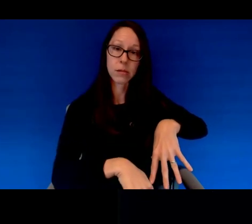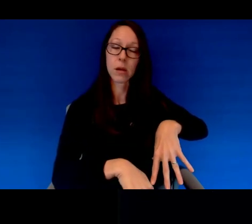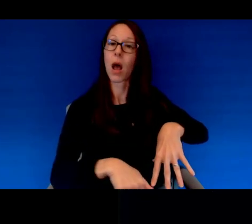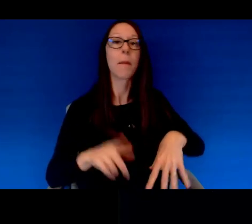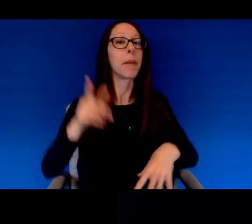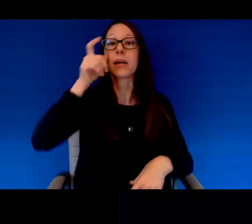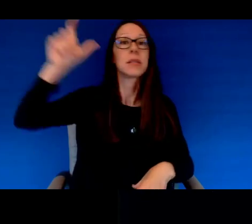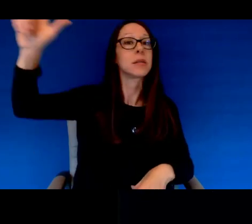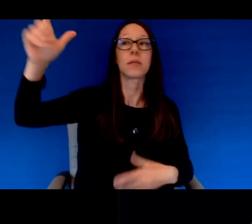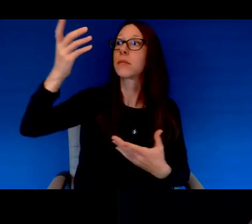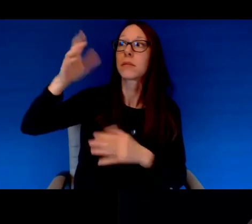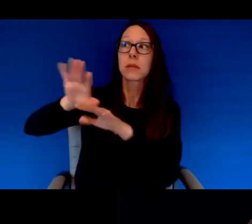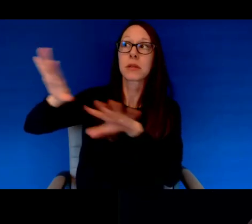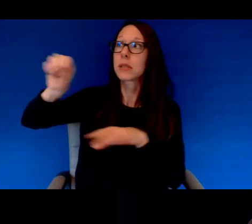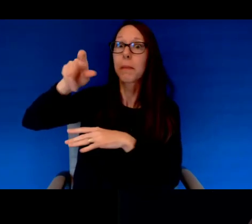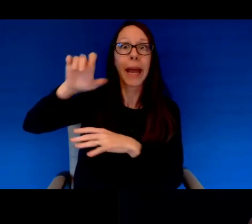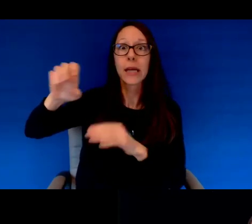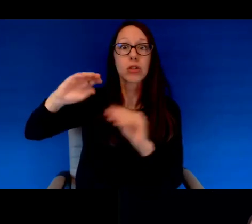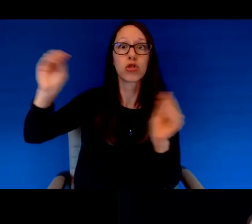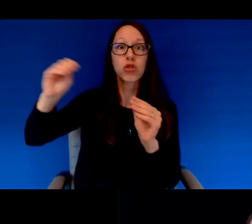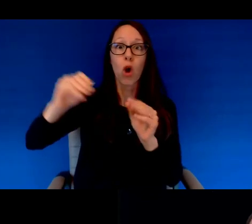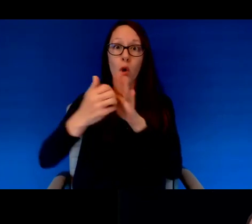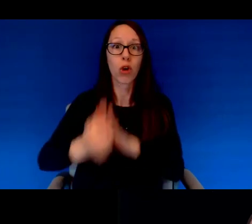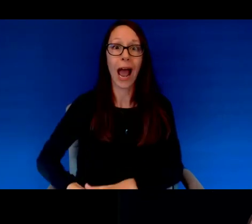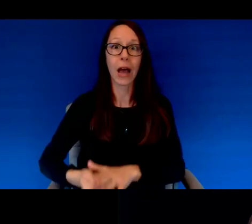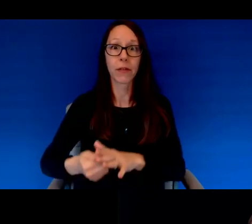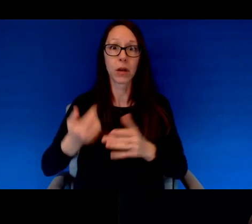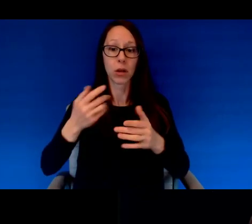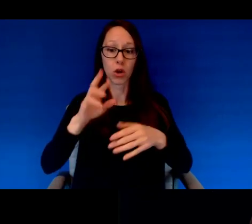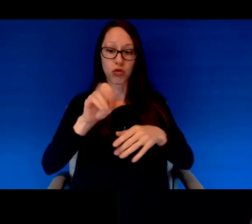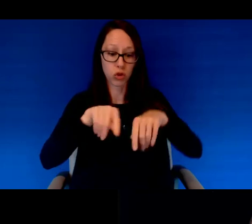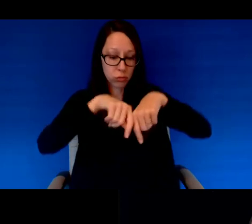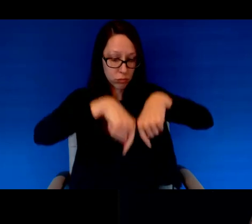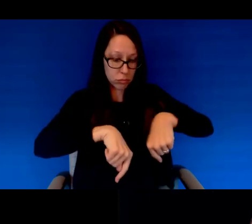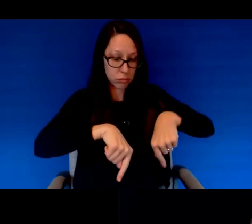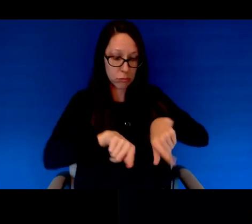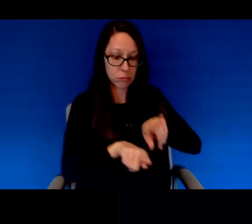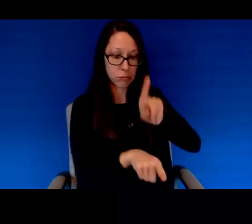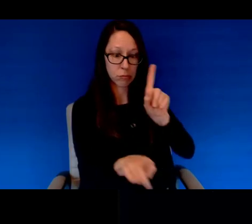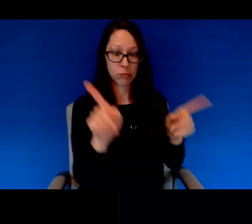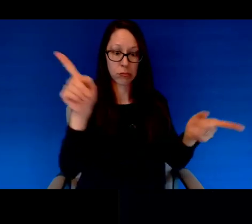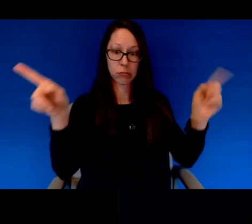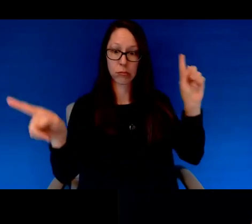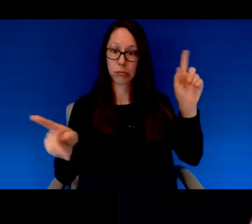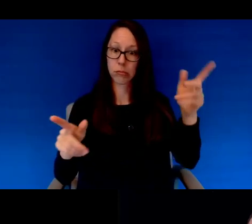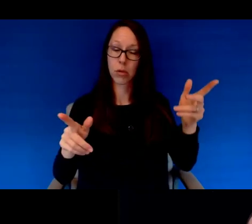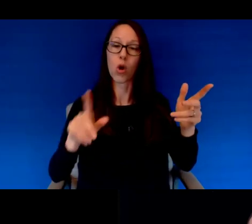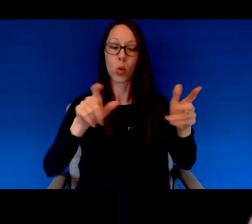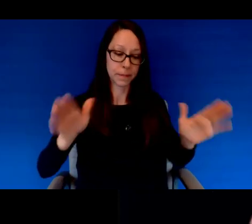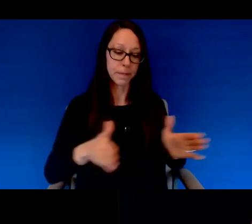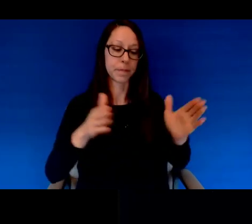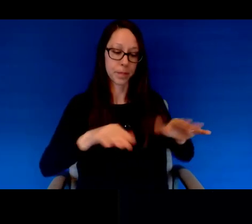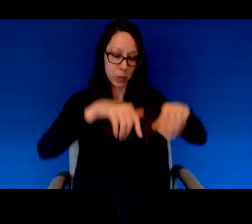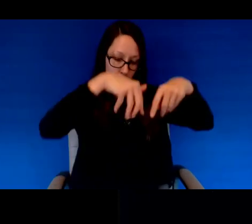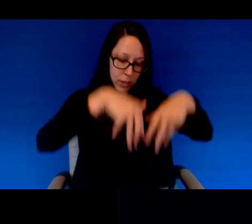in space. So it does get kind of tricky, and you do need to figure out how to contain the roots and how to get them where they need and get